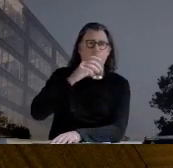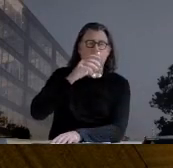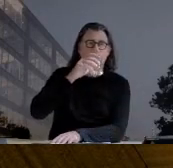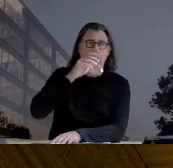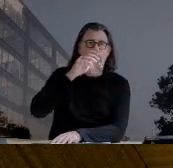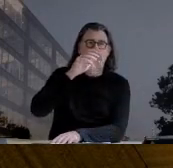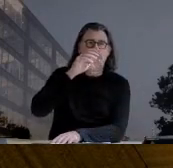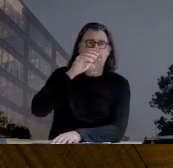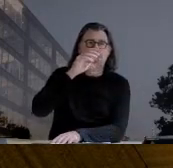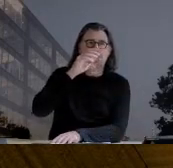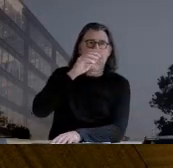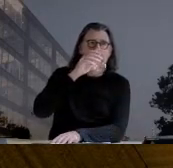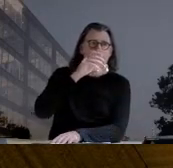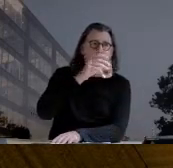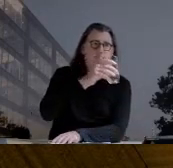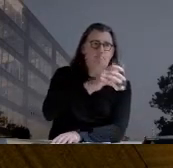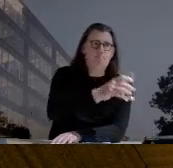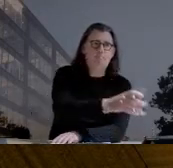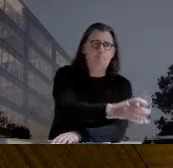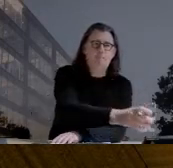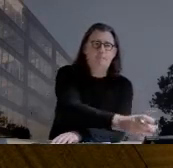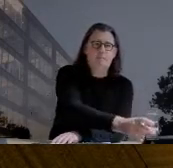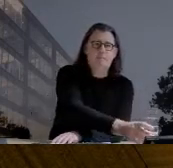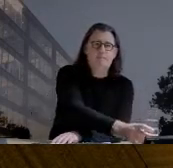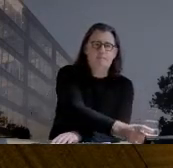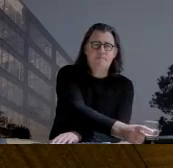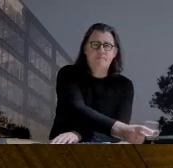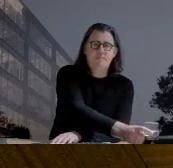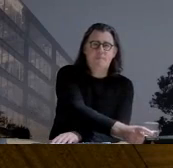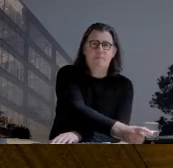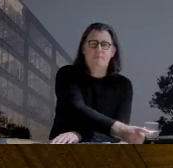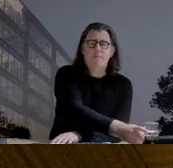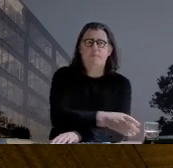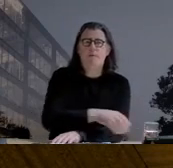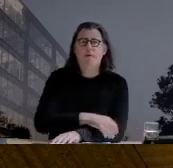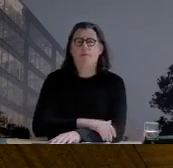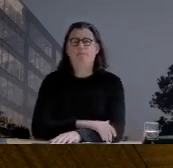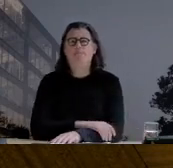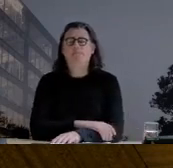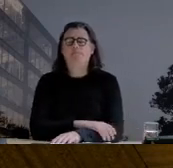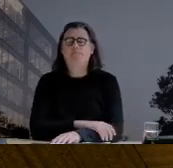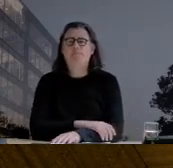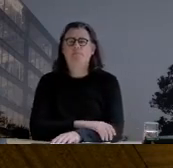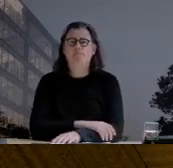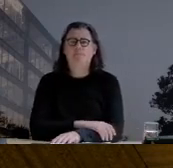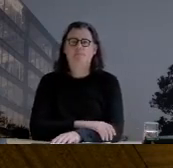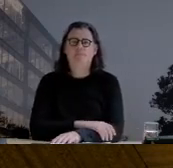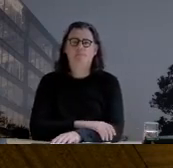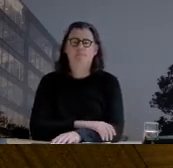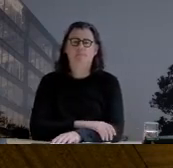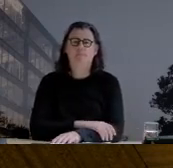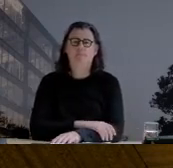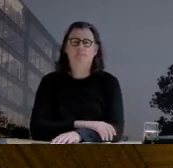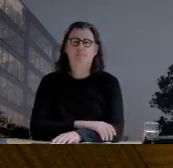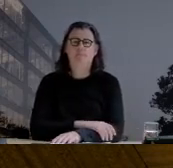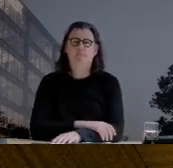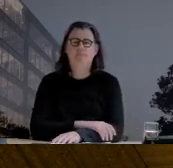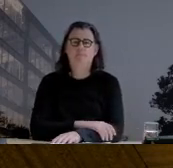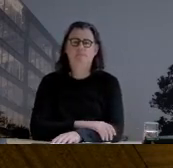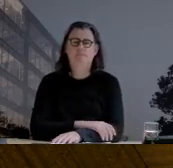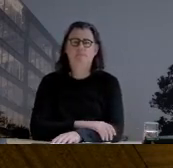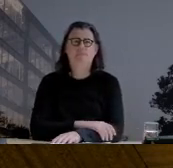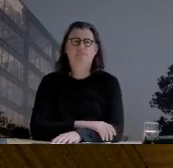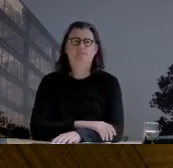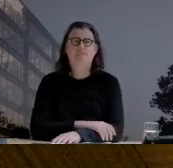walls, and we then close those cell walls. So you're looking at something which is termite treated and something which is going to last for